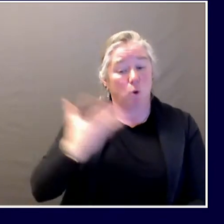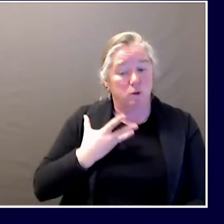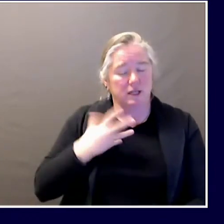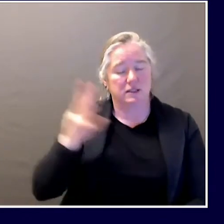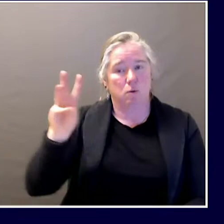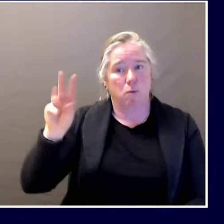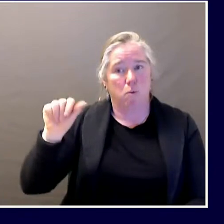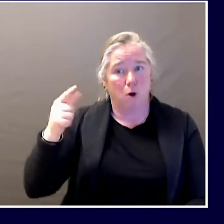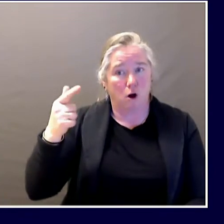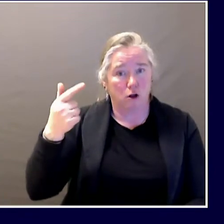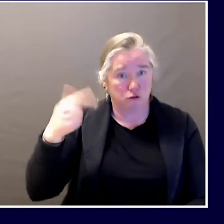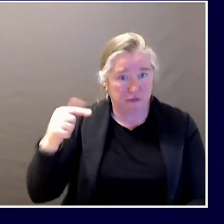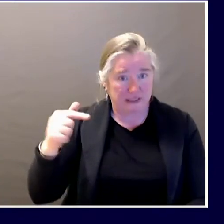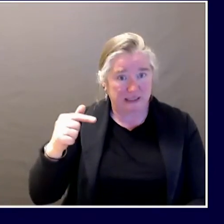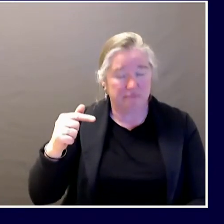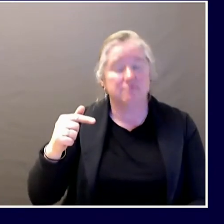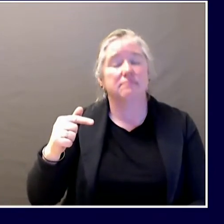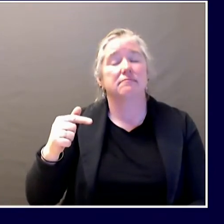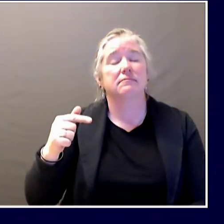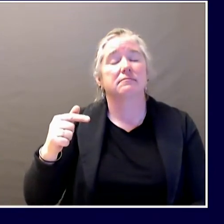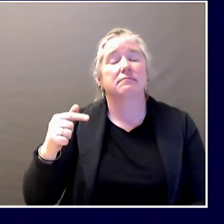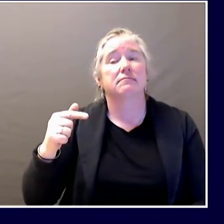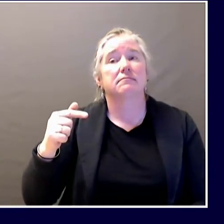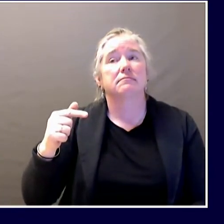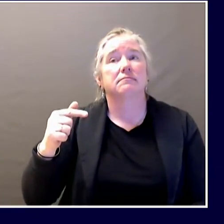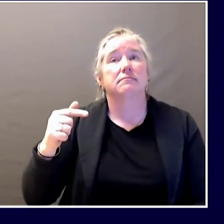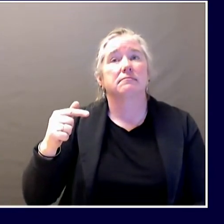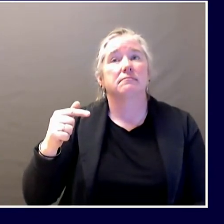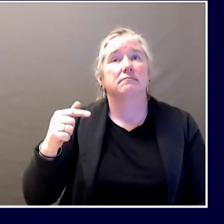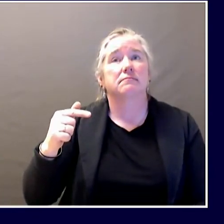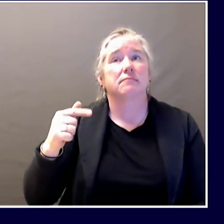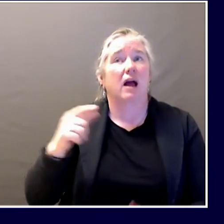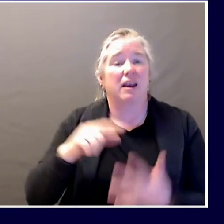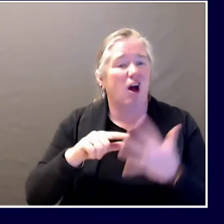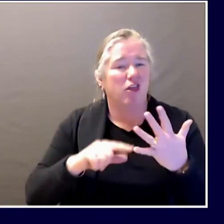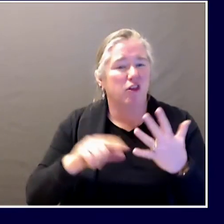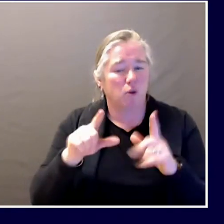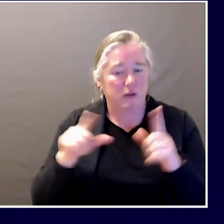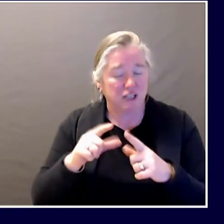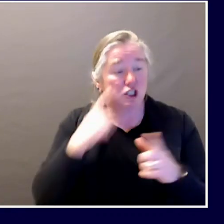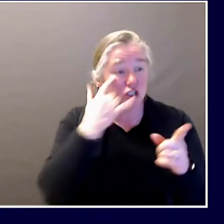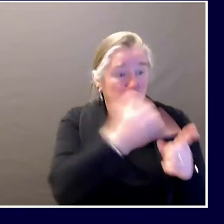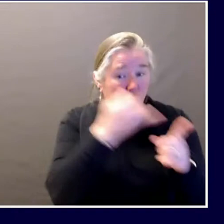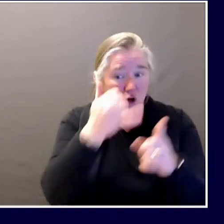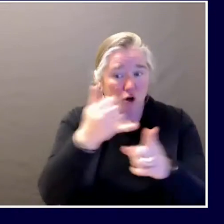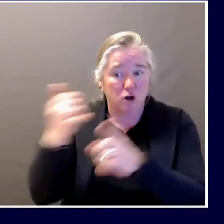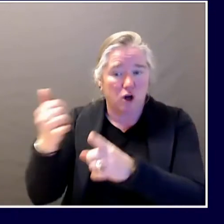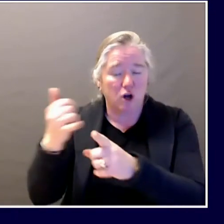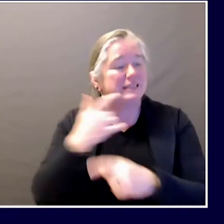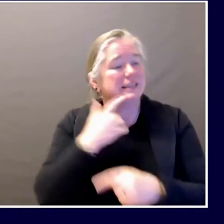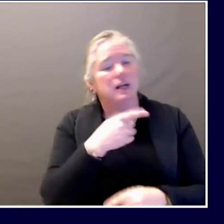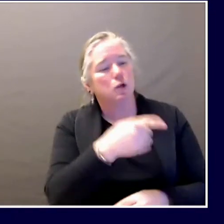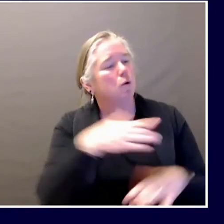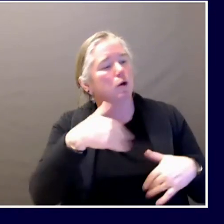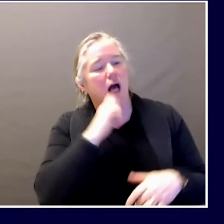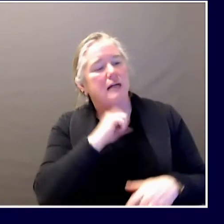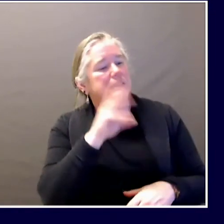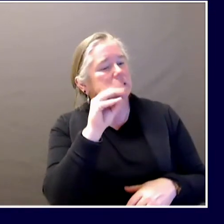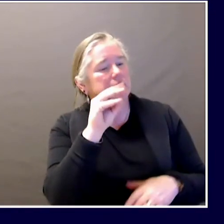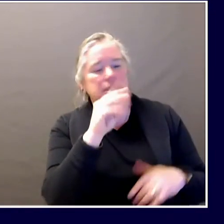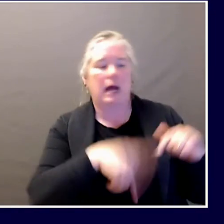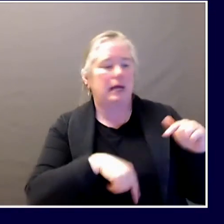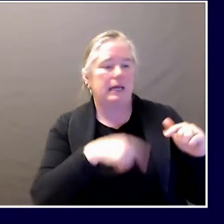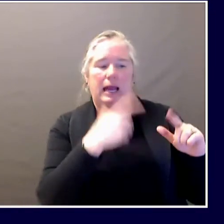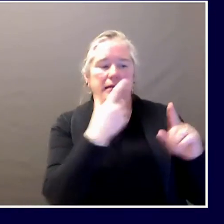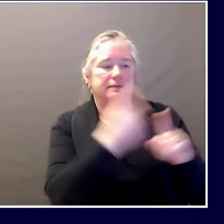places that they are only taking 60 and above. Can you talk about the effort, how the effort is going